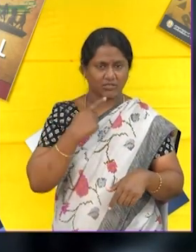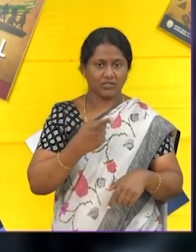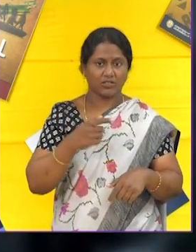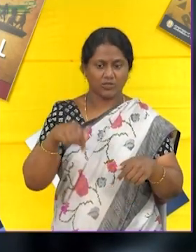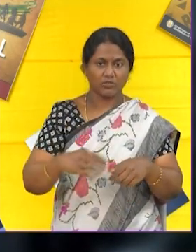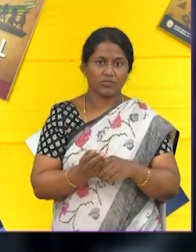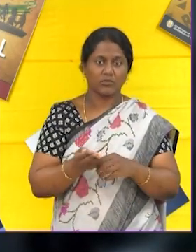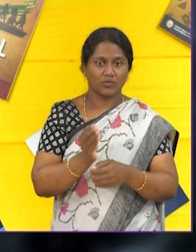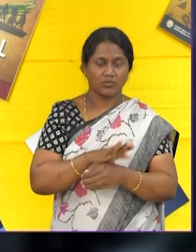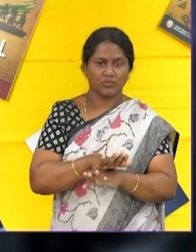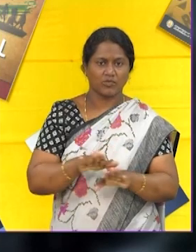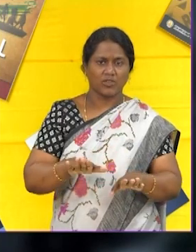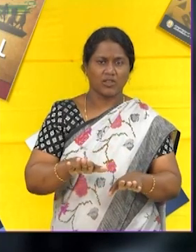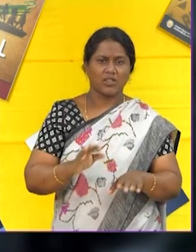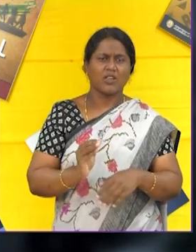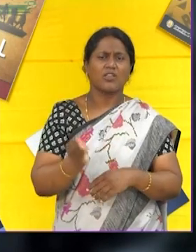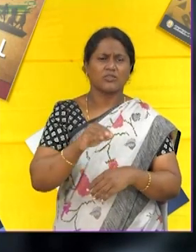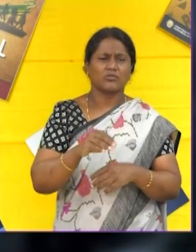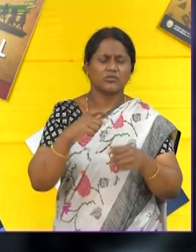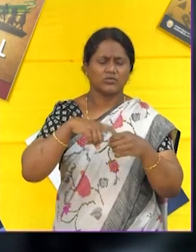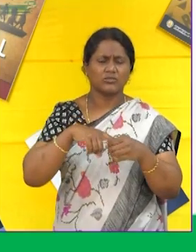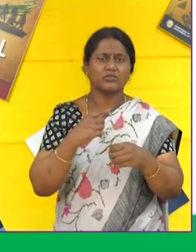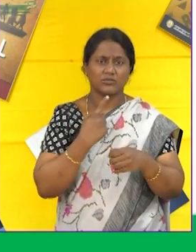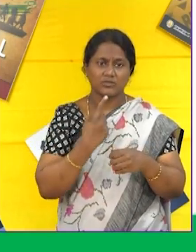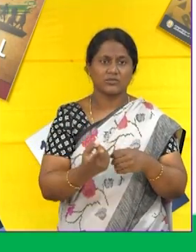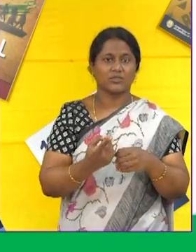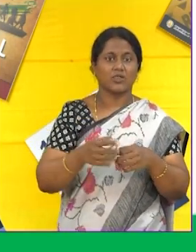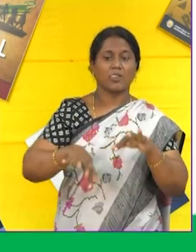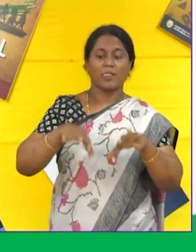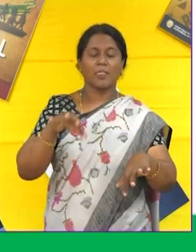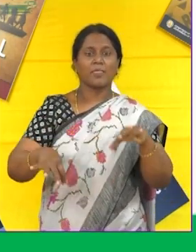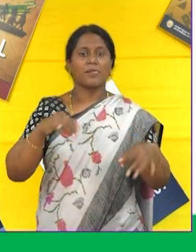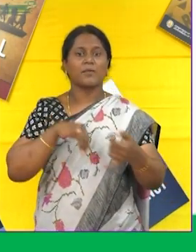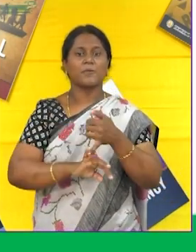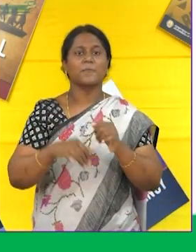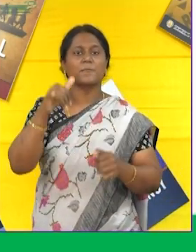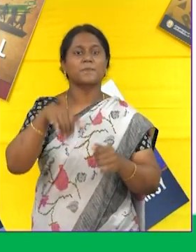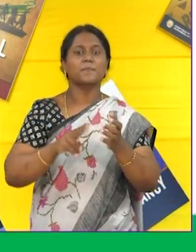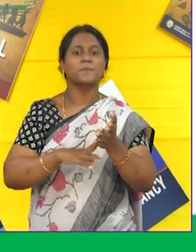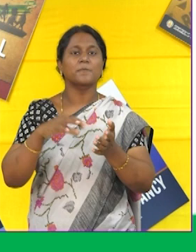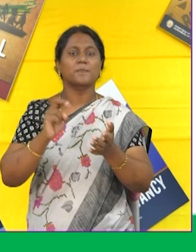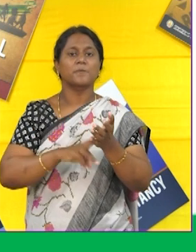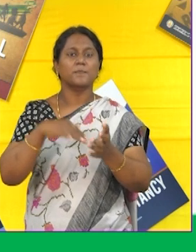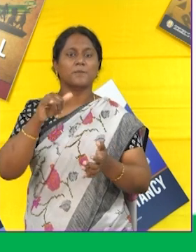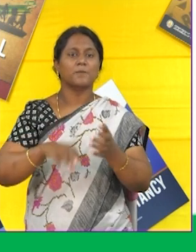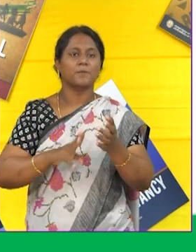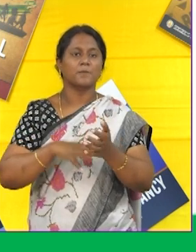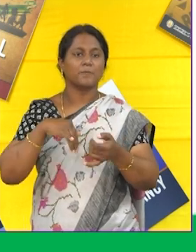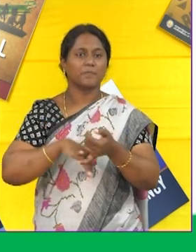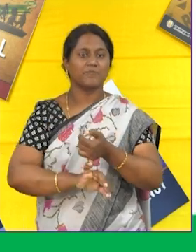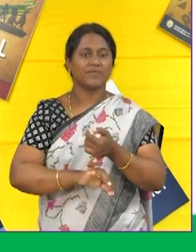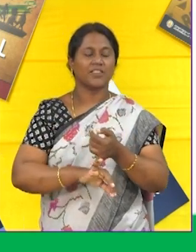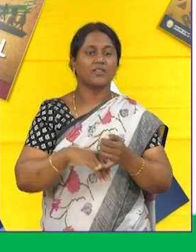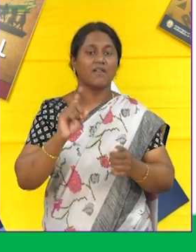up, I would like to give you some questions. Choose the appropriate synonym for the underlined words. He slammed the